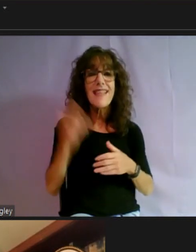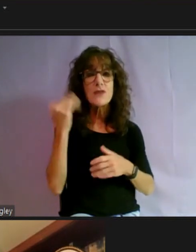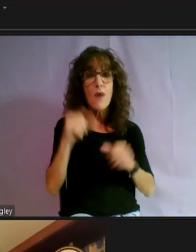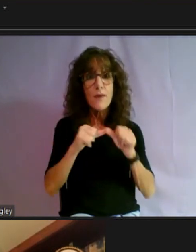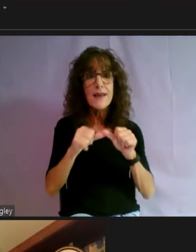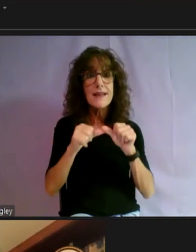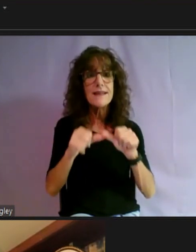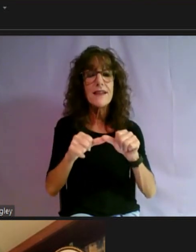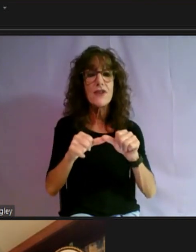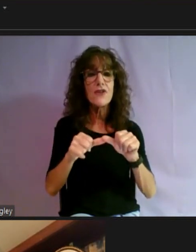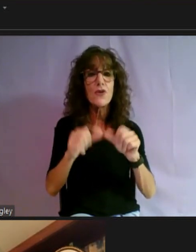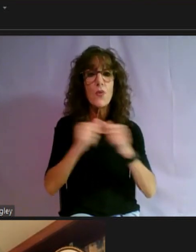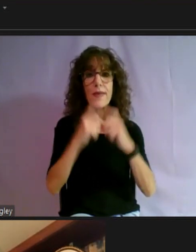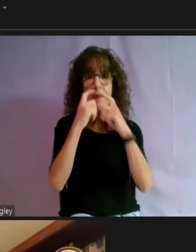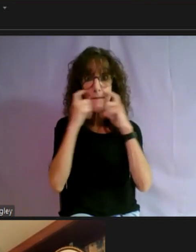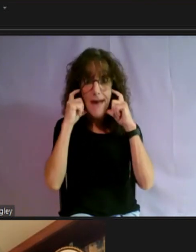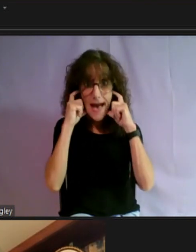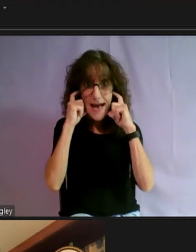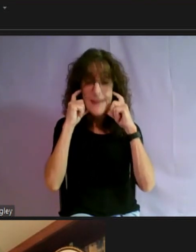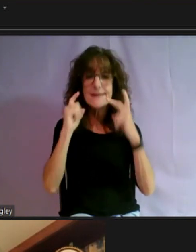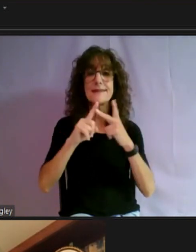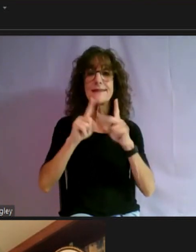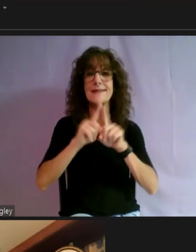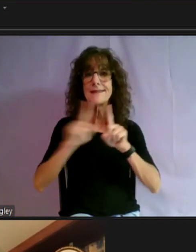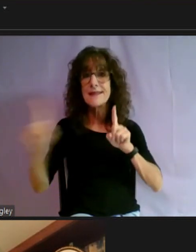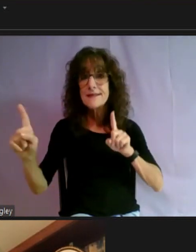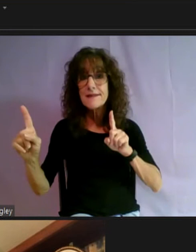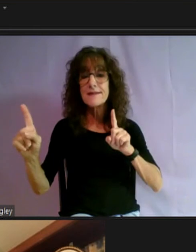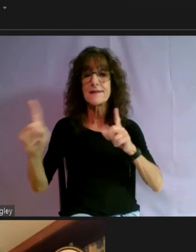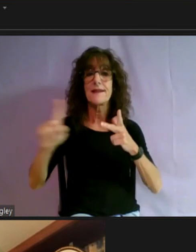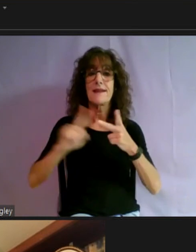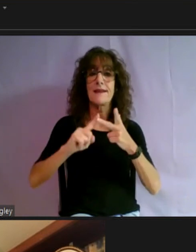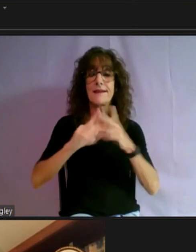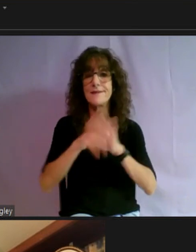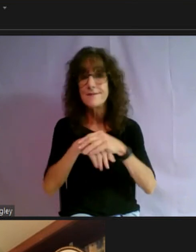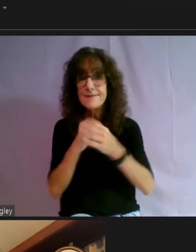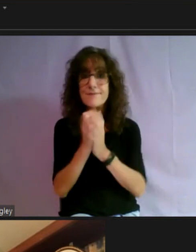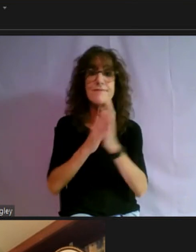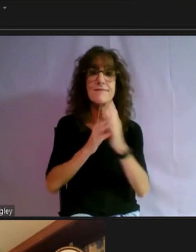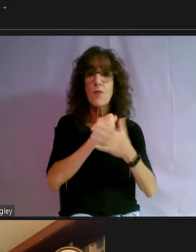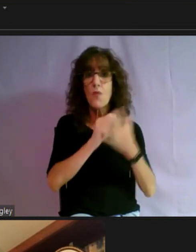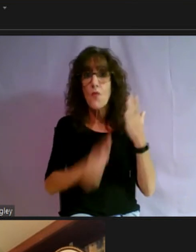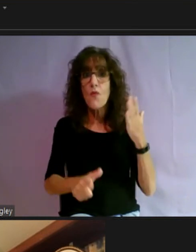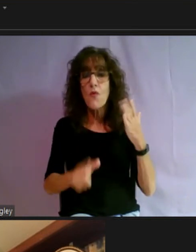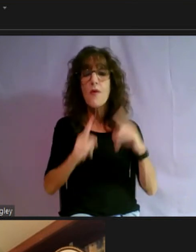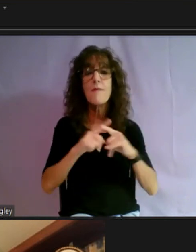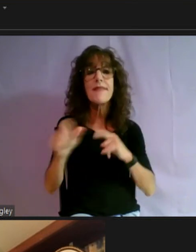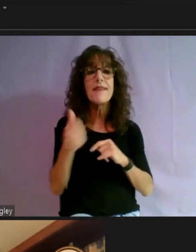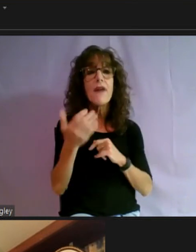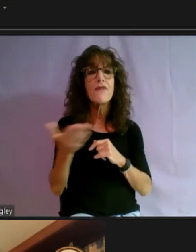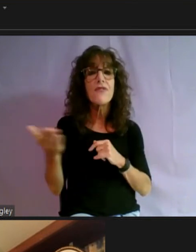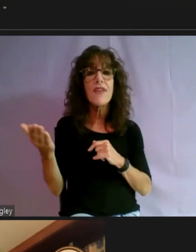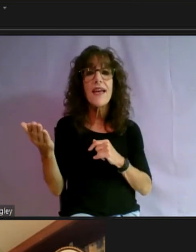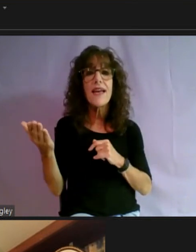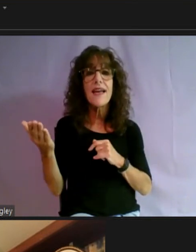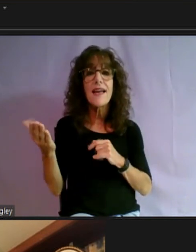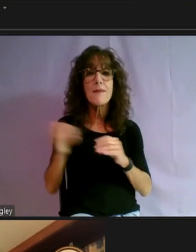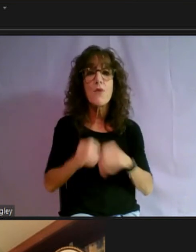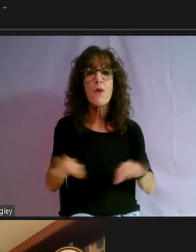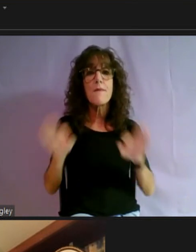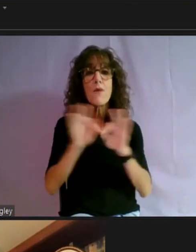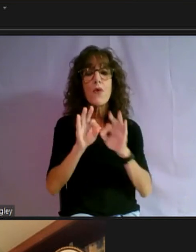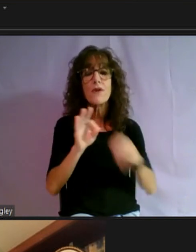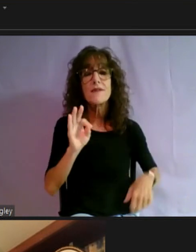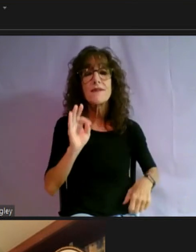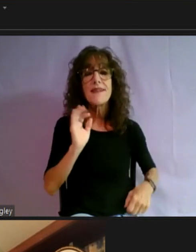continue with the masks, distancing, and the hand hygiene campaigns. But I think the other thing that's more important is that